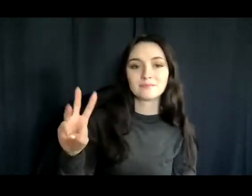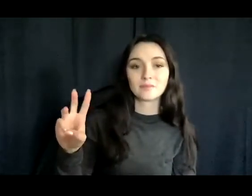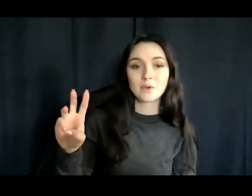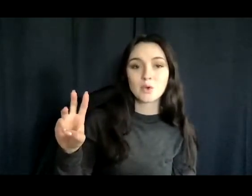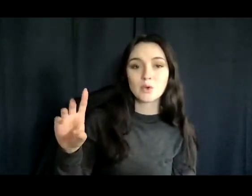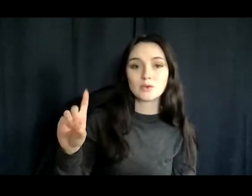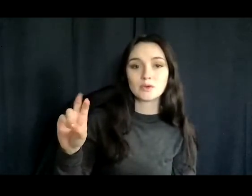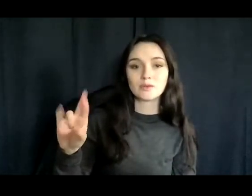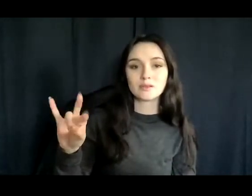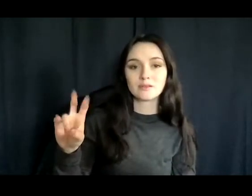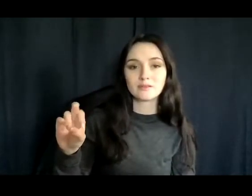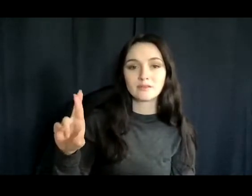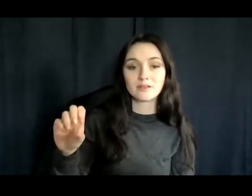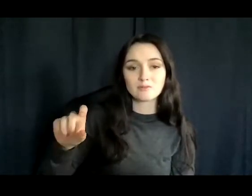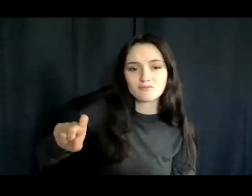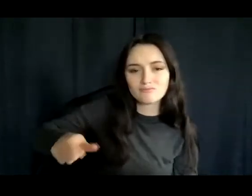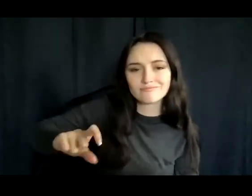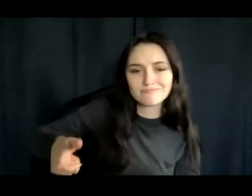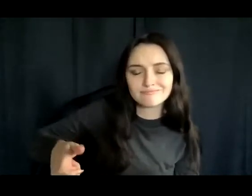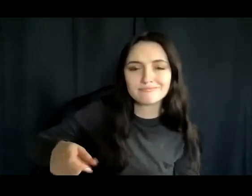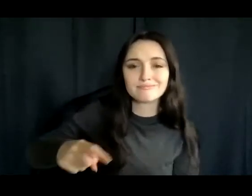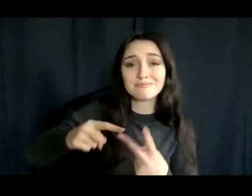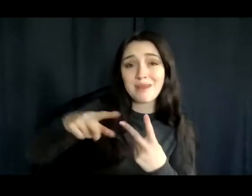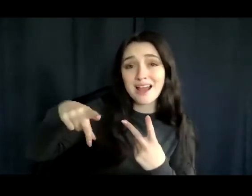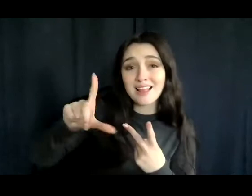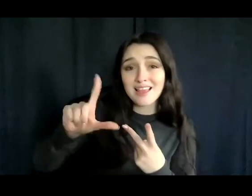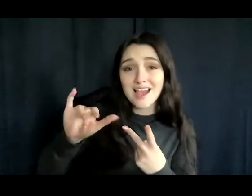to pliers, wrenches,